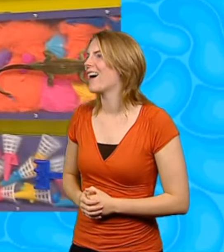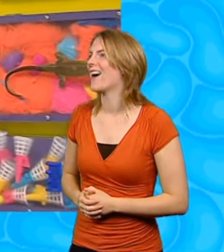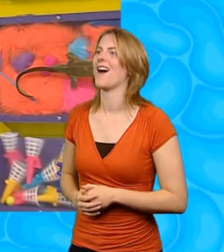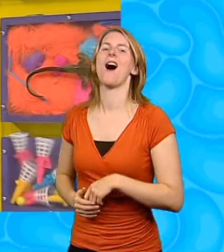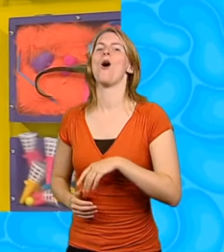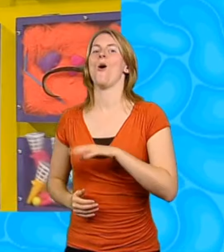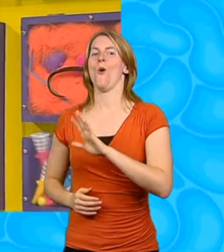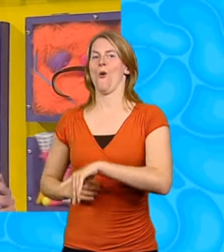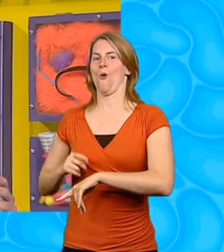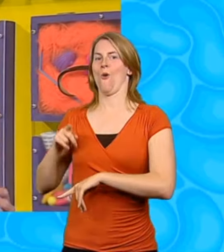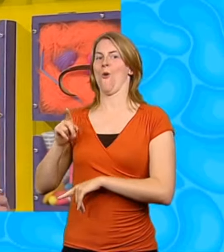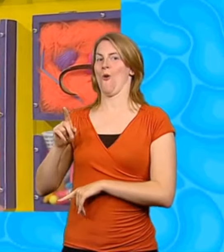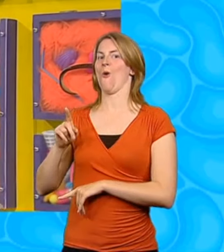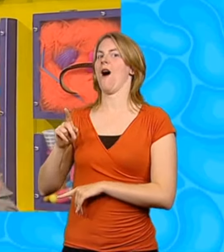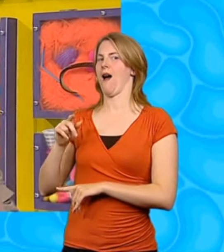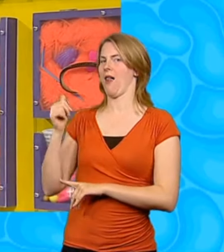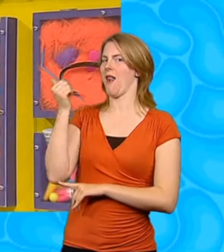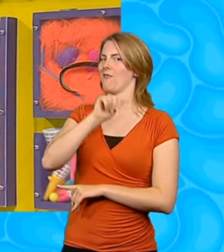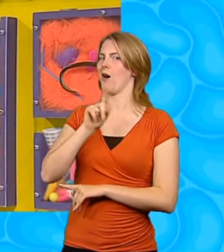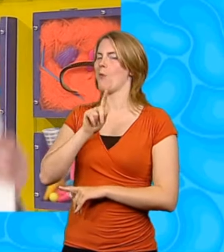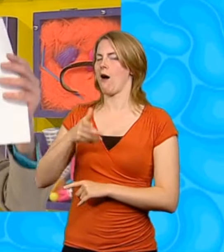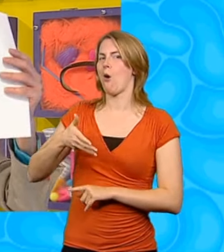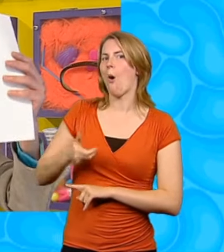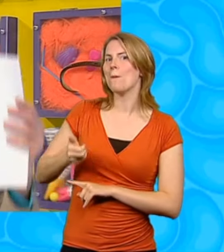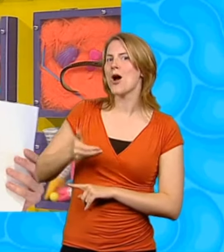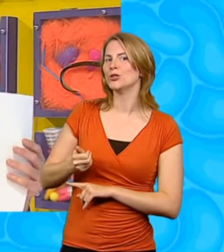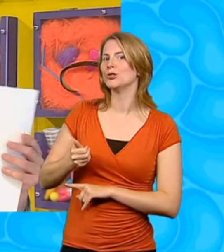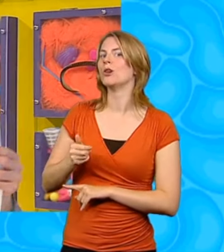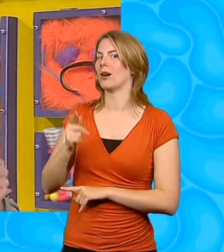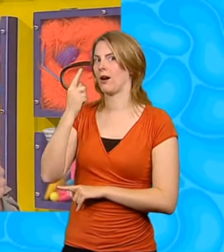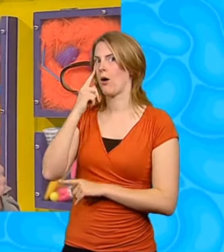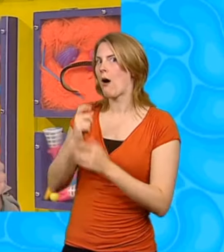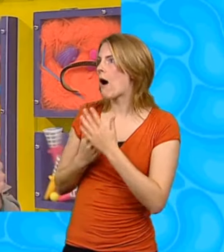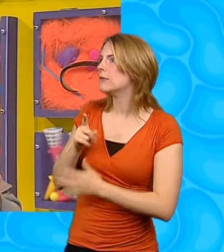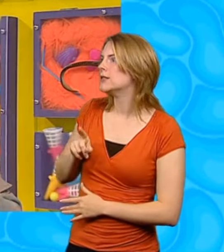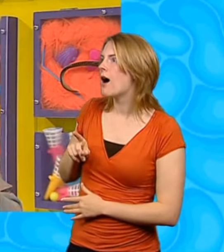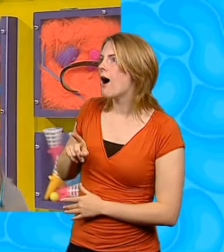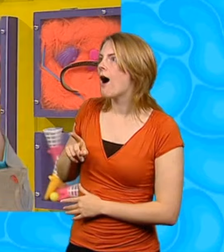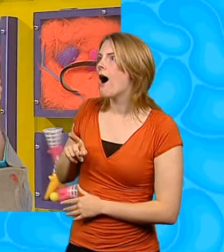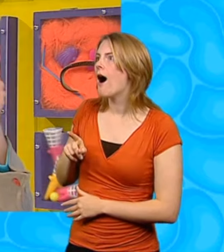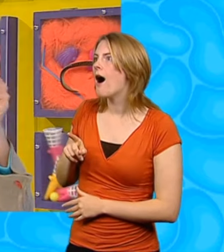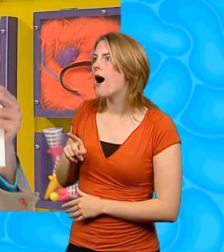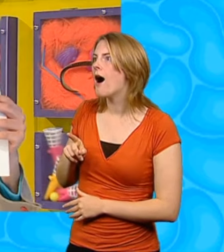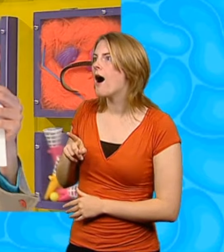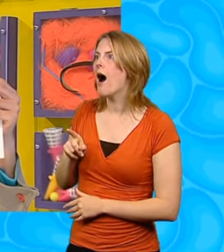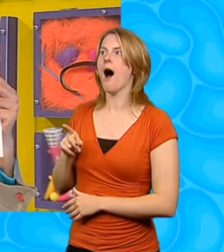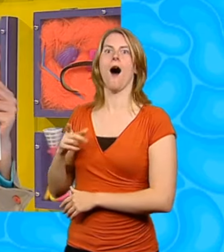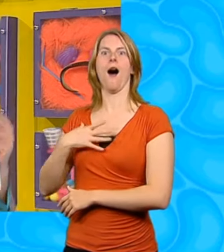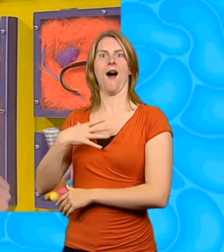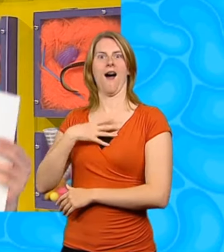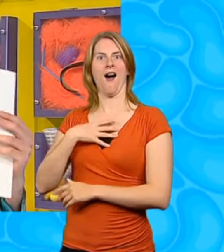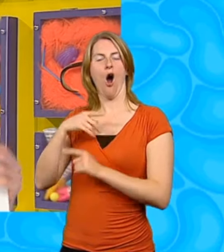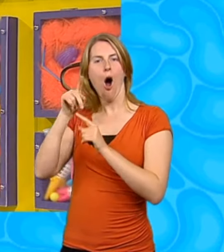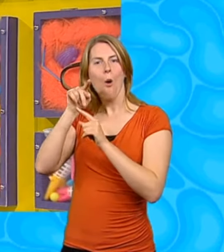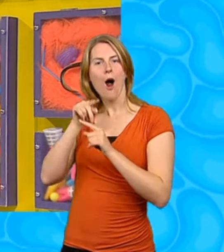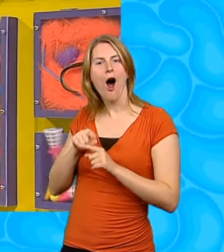One of these clever things, a hole punch. Watch what happens. Paper, hole punch. Punch, holes.